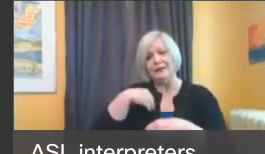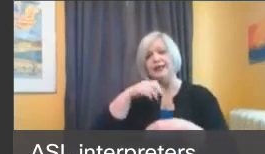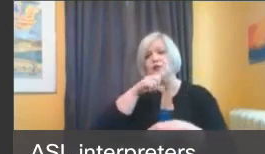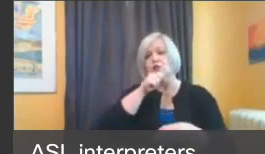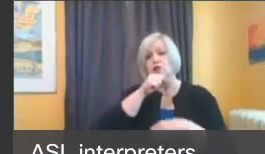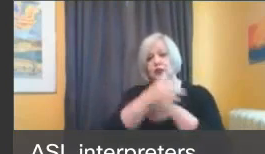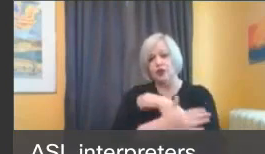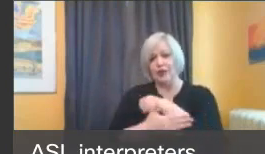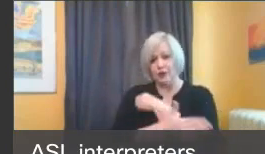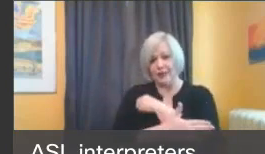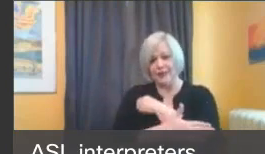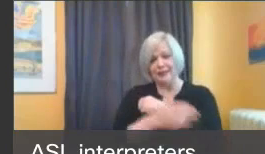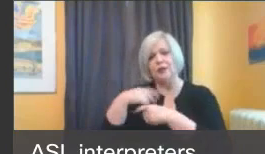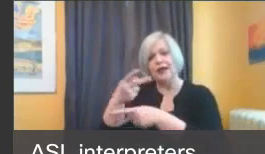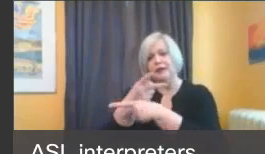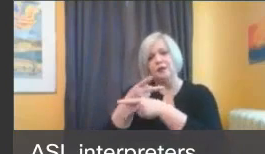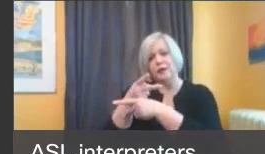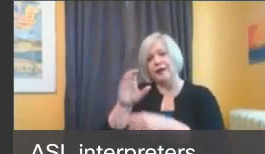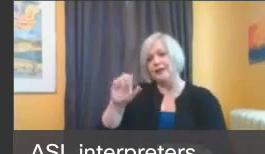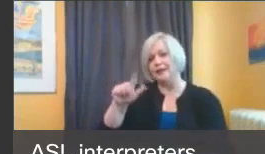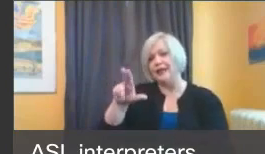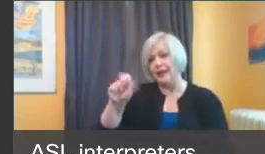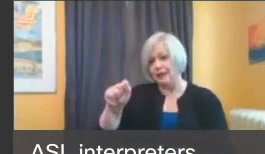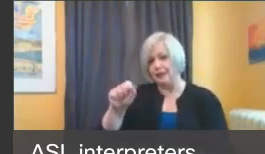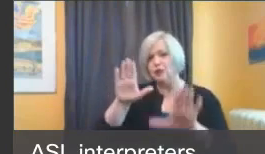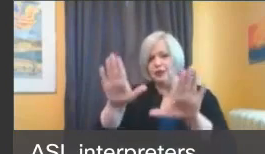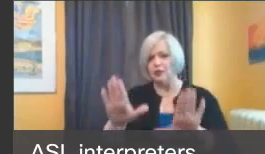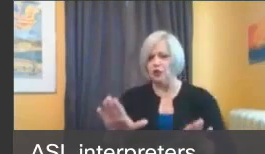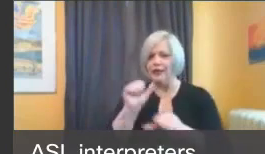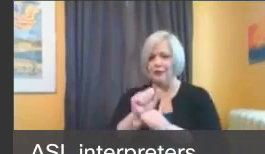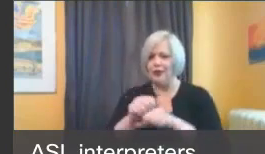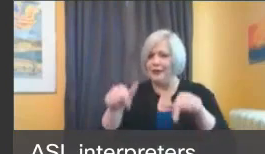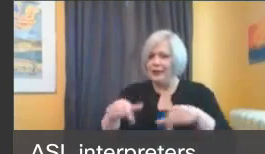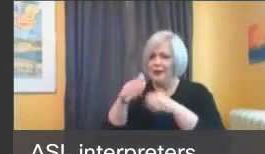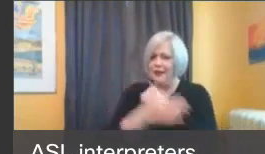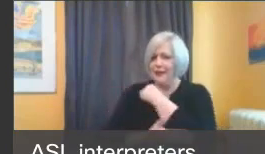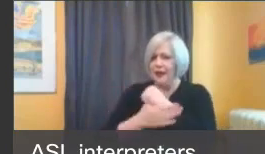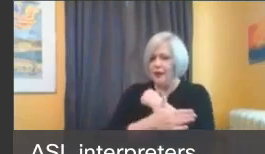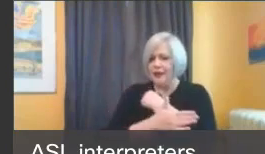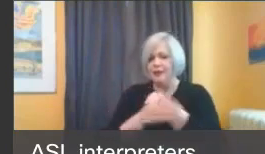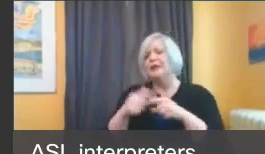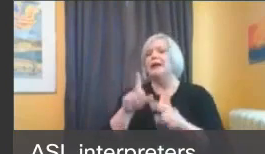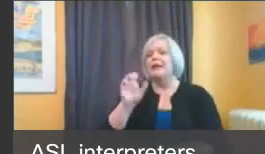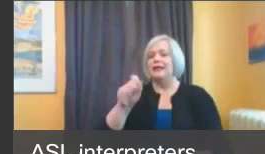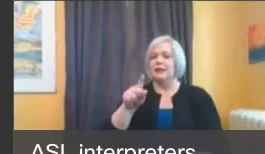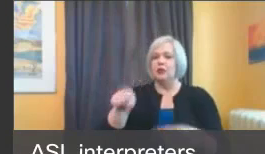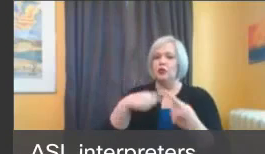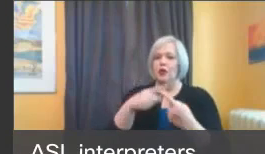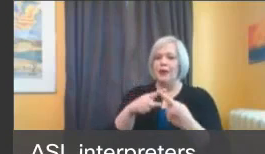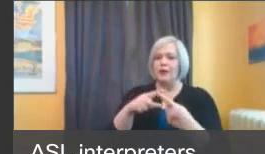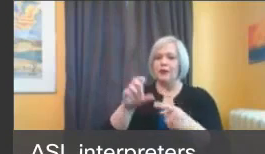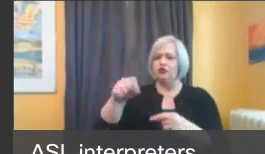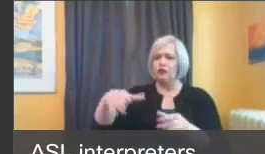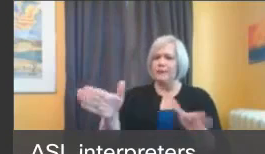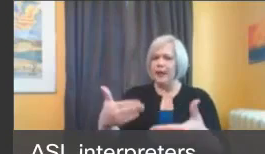have Supervisor Cowlis, who does a phenomenal job here. And I had wanted to ask you about the drop